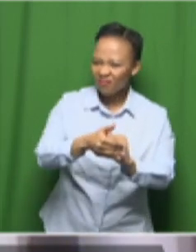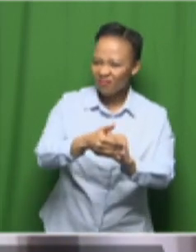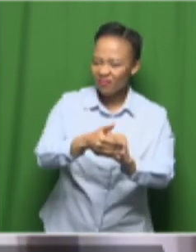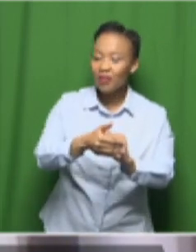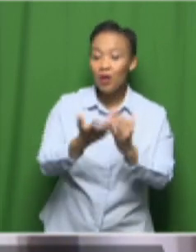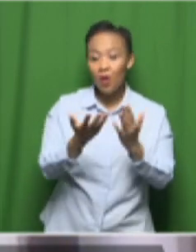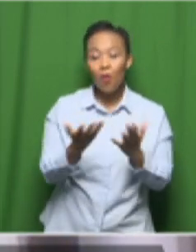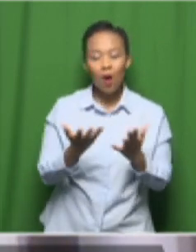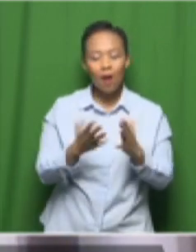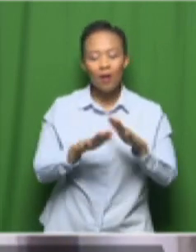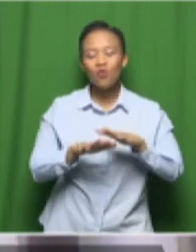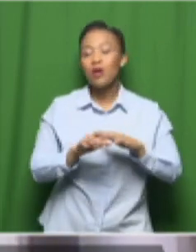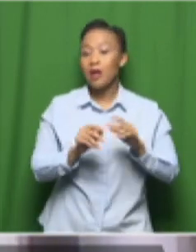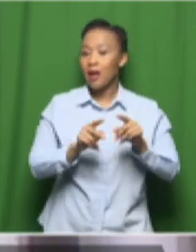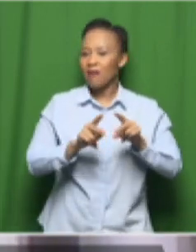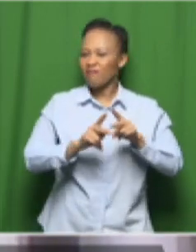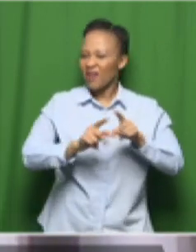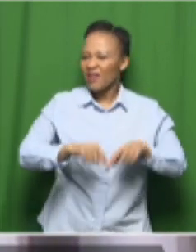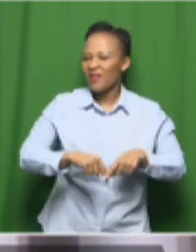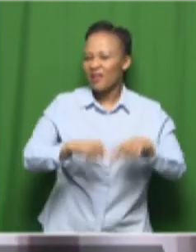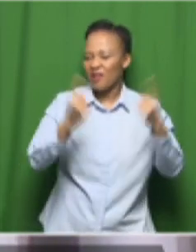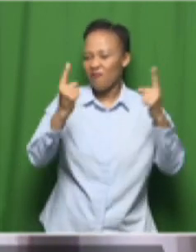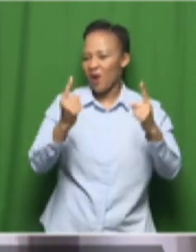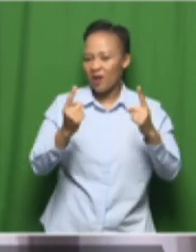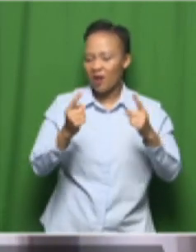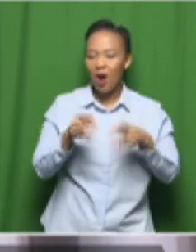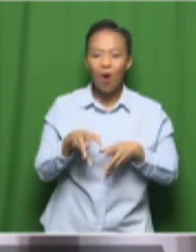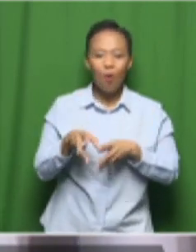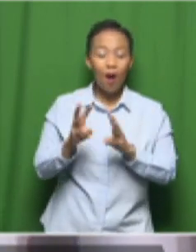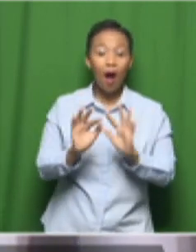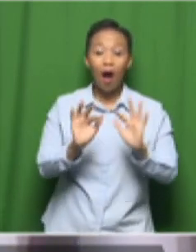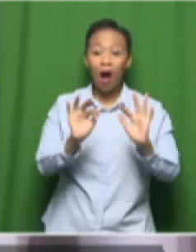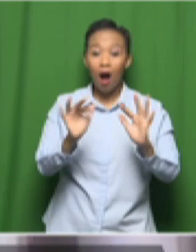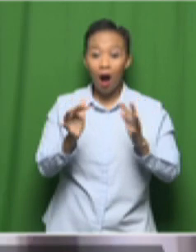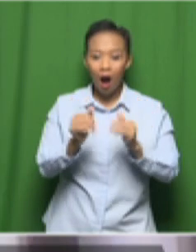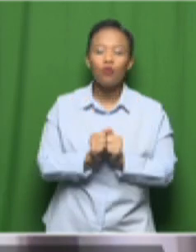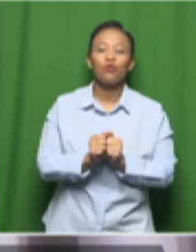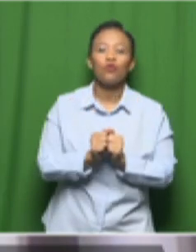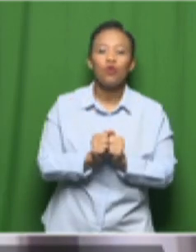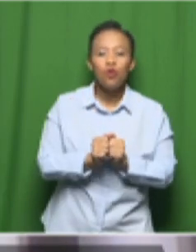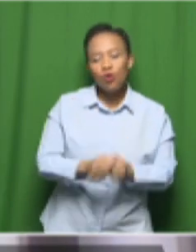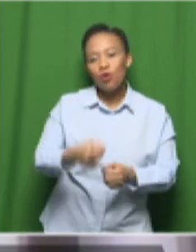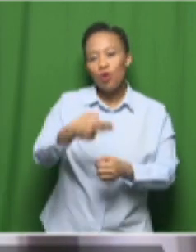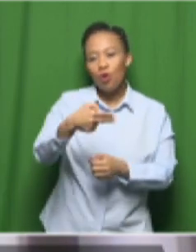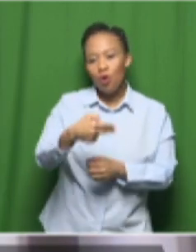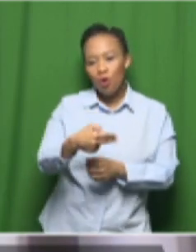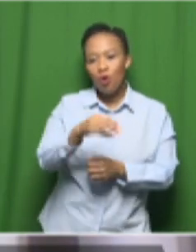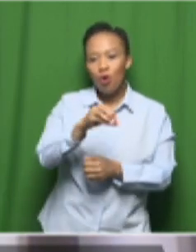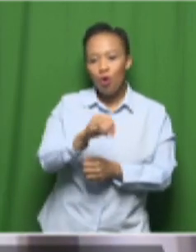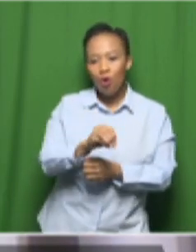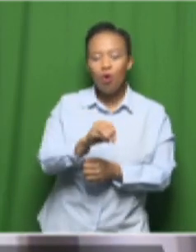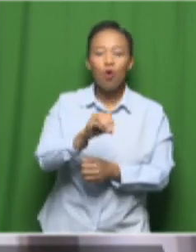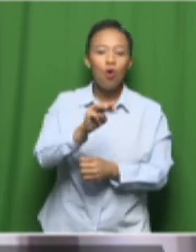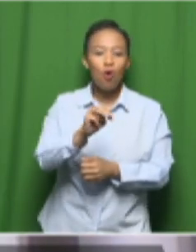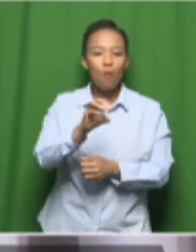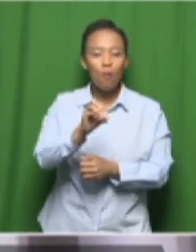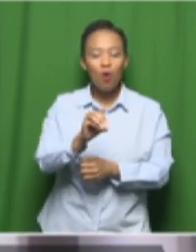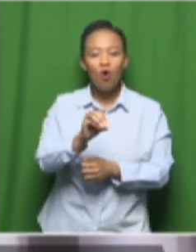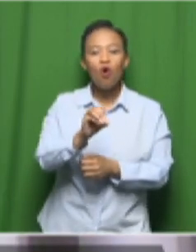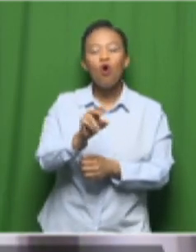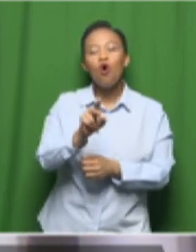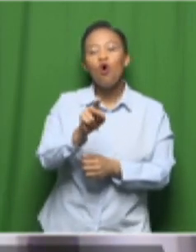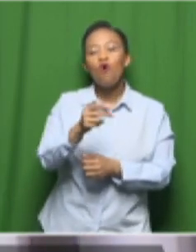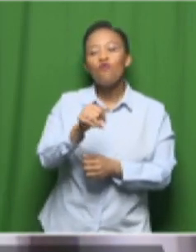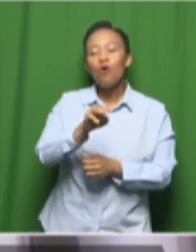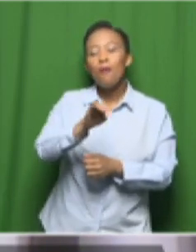often very different because homophobia still runs rife in many places, and certainly in 2003 it was a huge